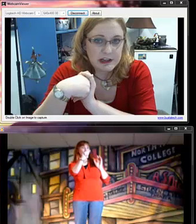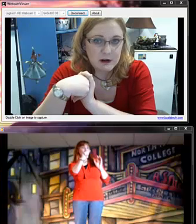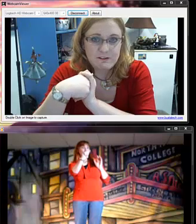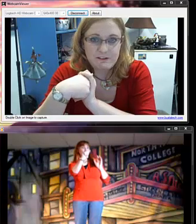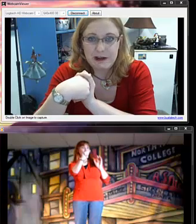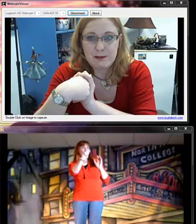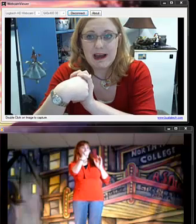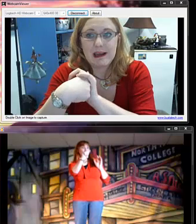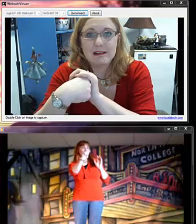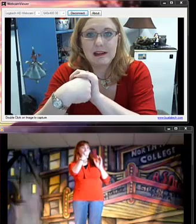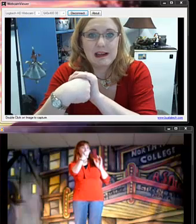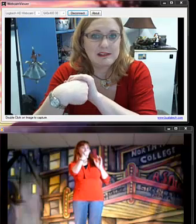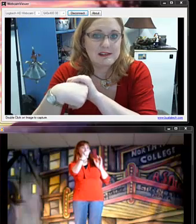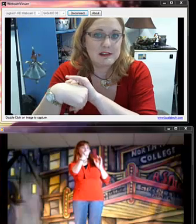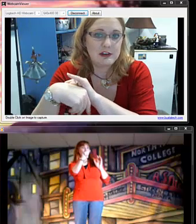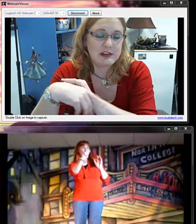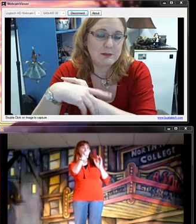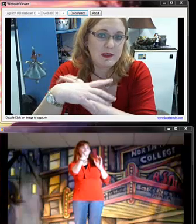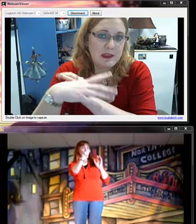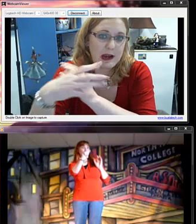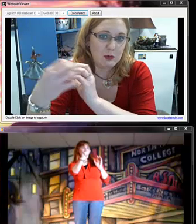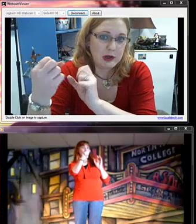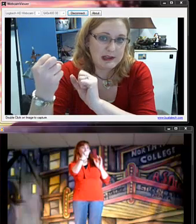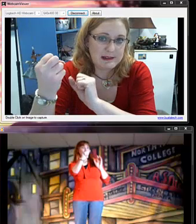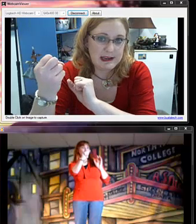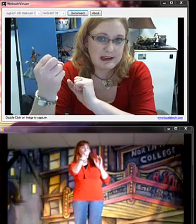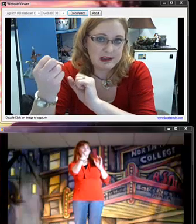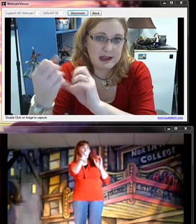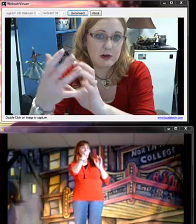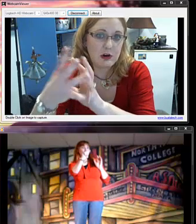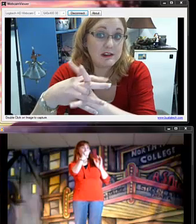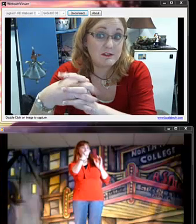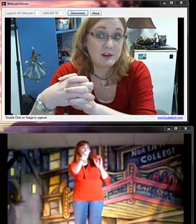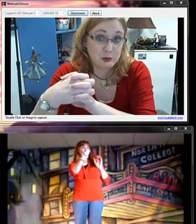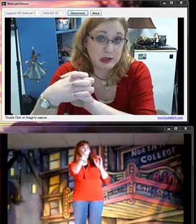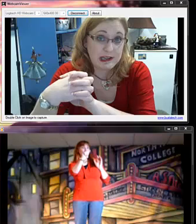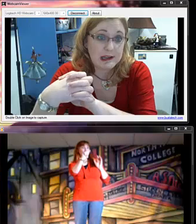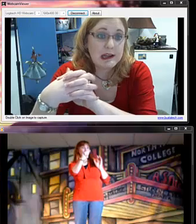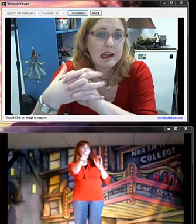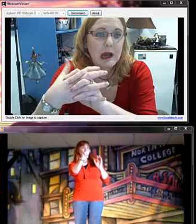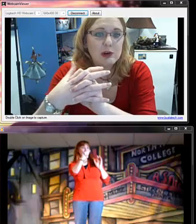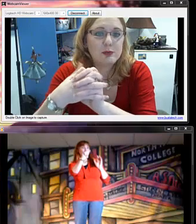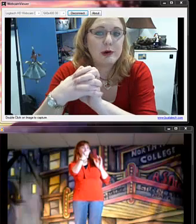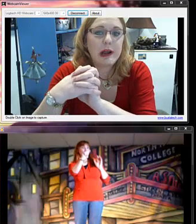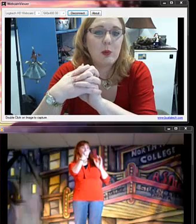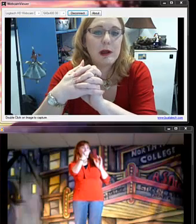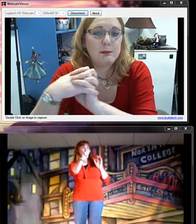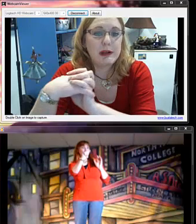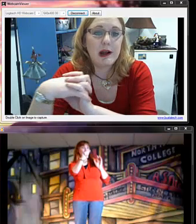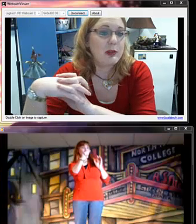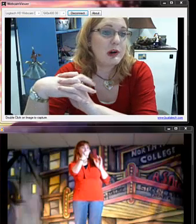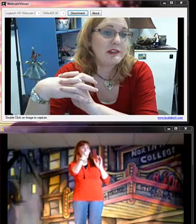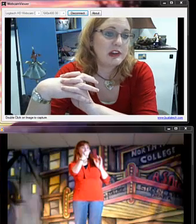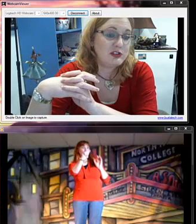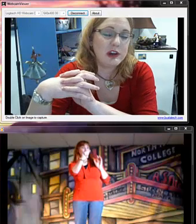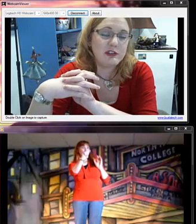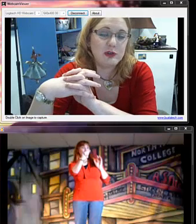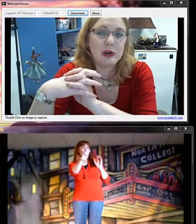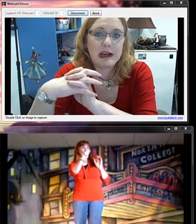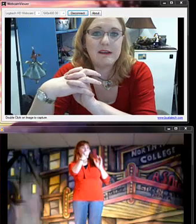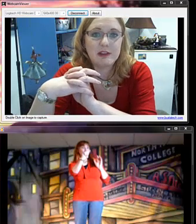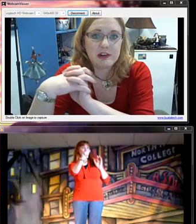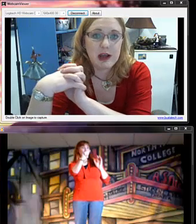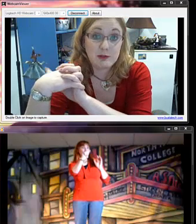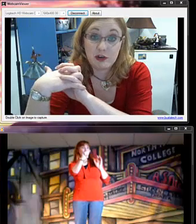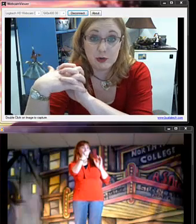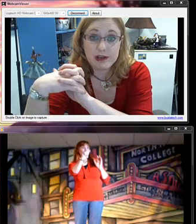giving video feedback unless there's something that I really need to get across visually, at which point I will, but otherwise I just do